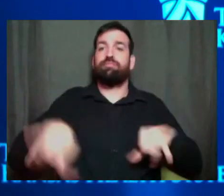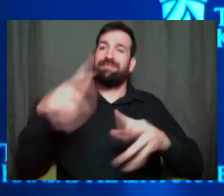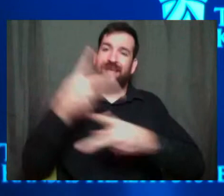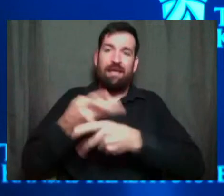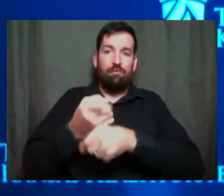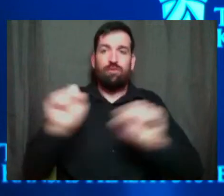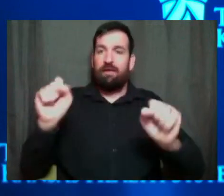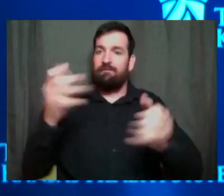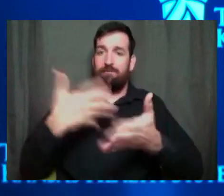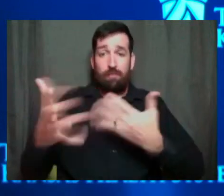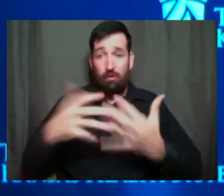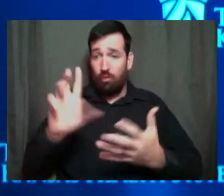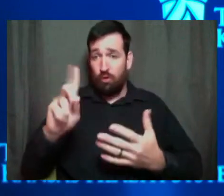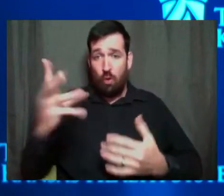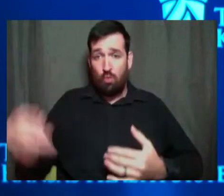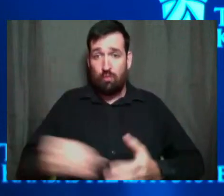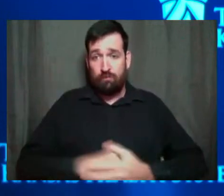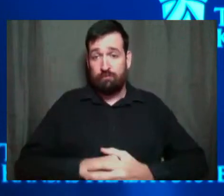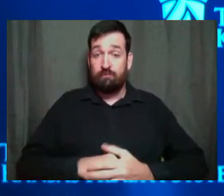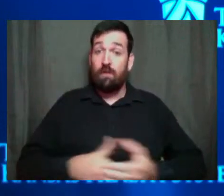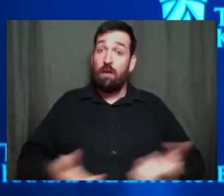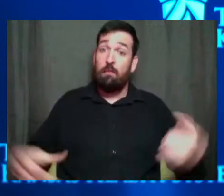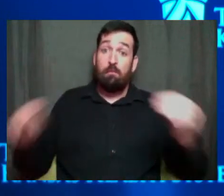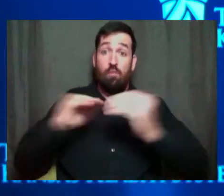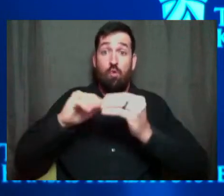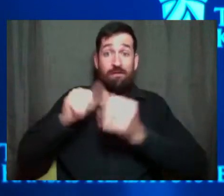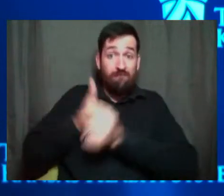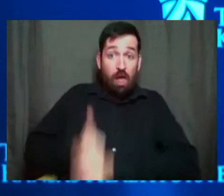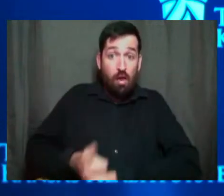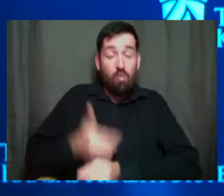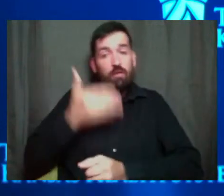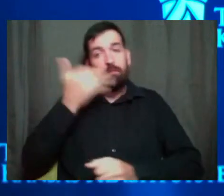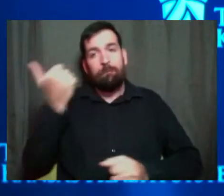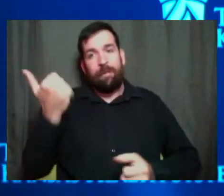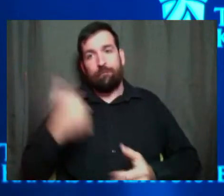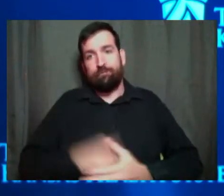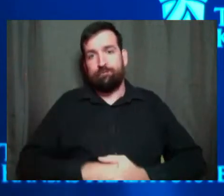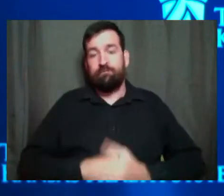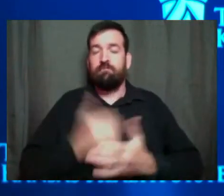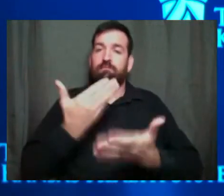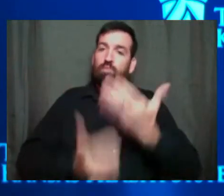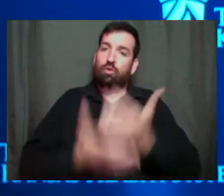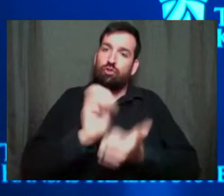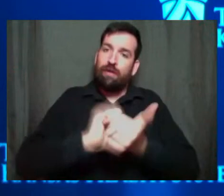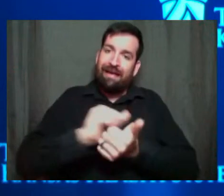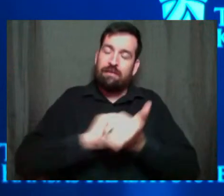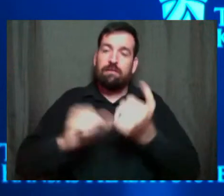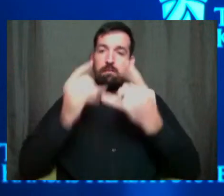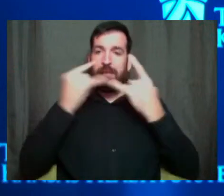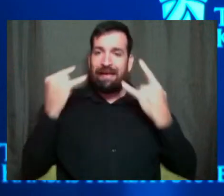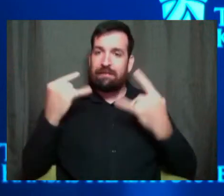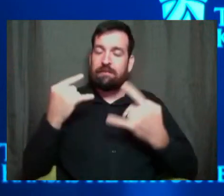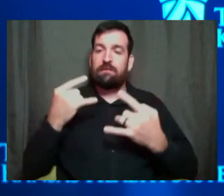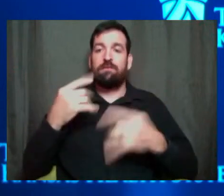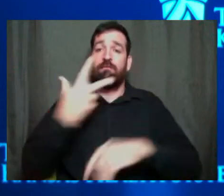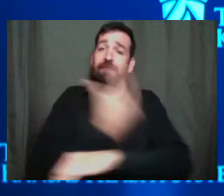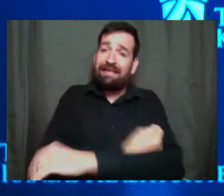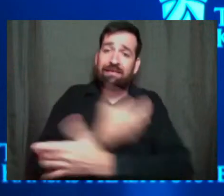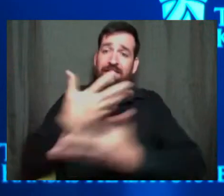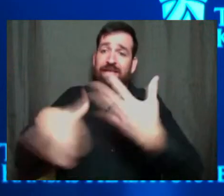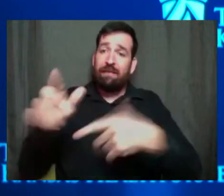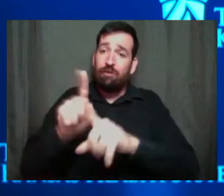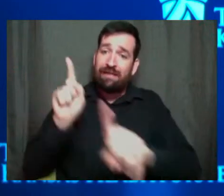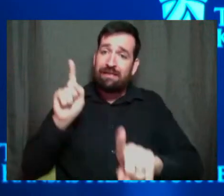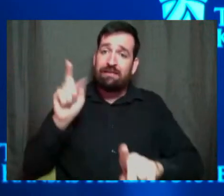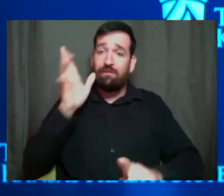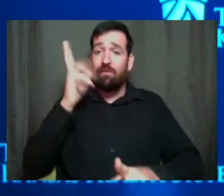you go. And the more we follow the rules, the better off we are. So wash your hands, wear your mask, get yourself vaccinated, keep your distance. It really will keep us safe